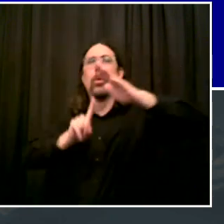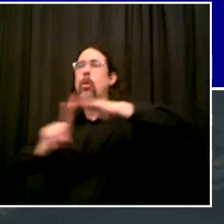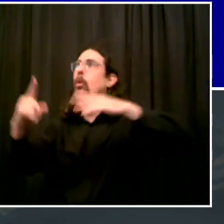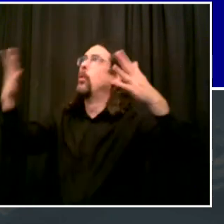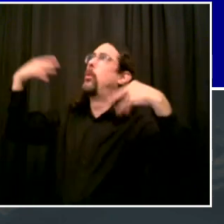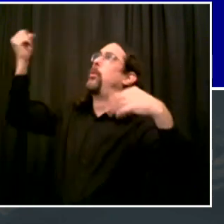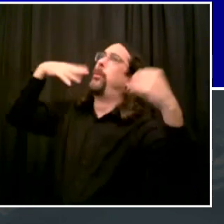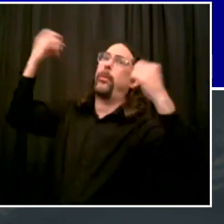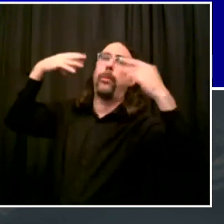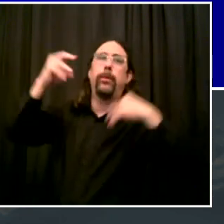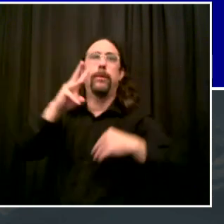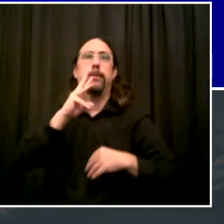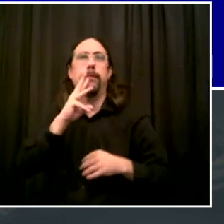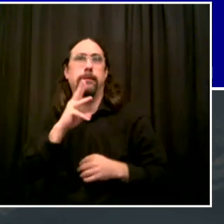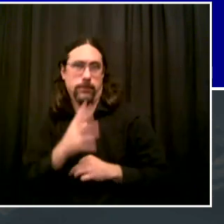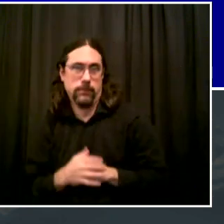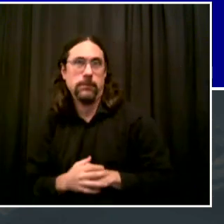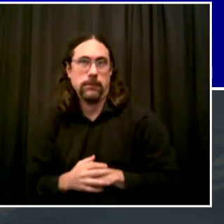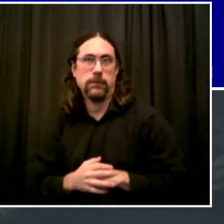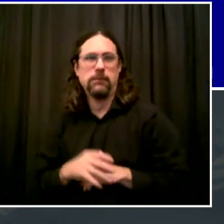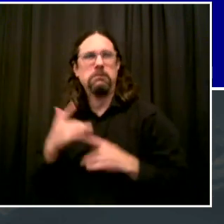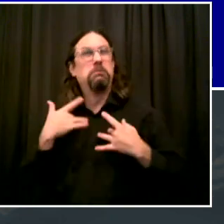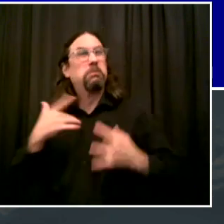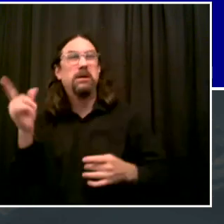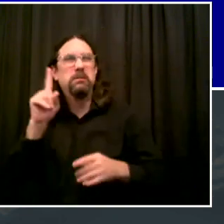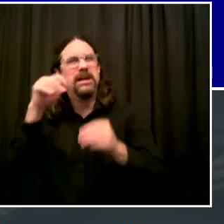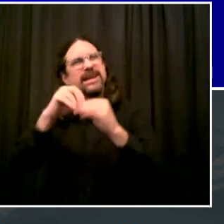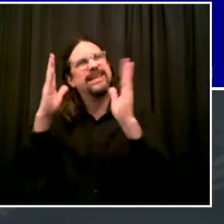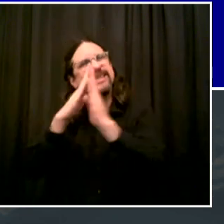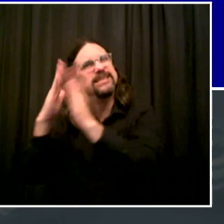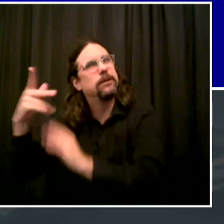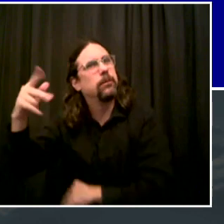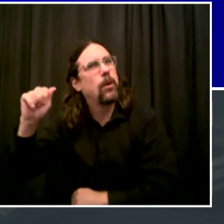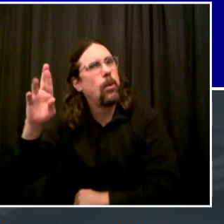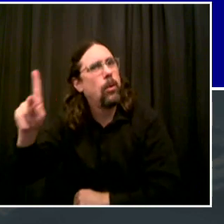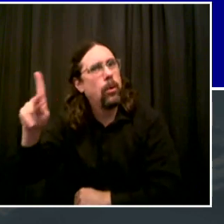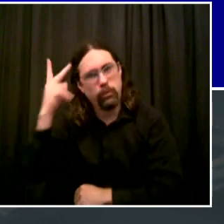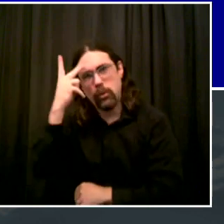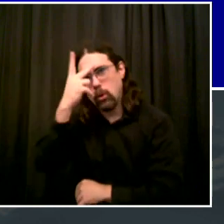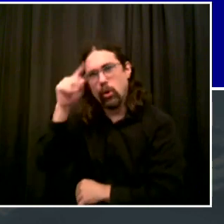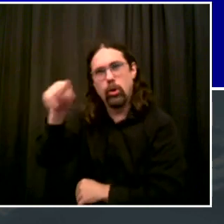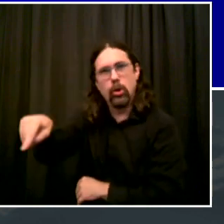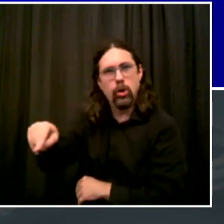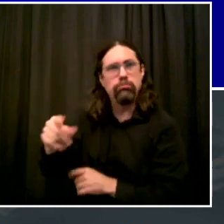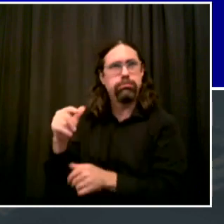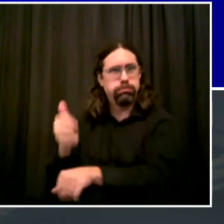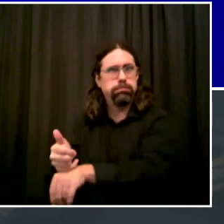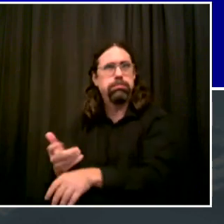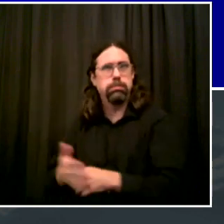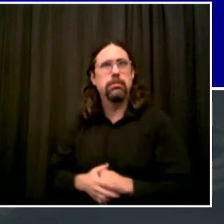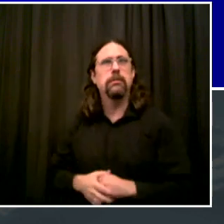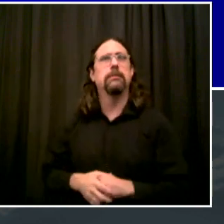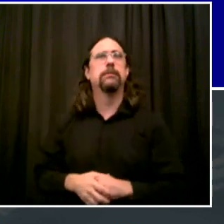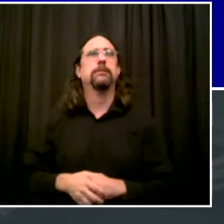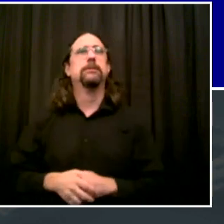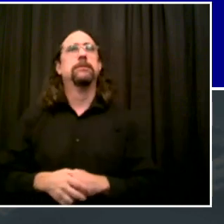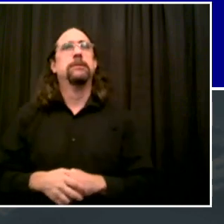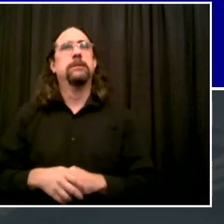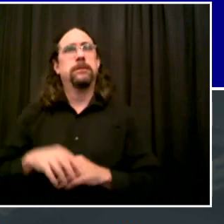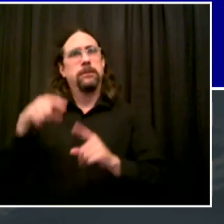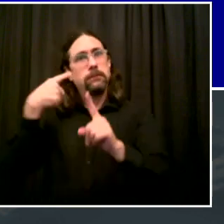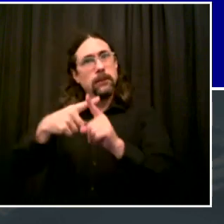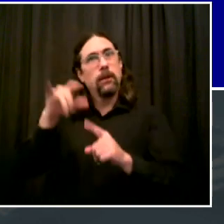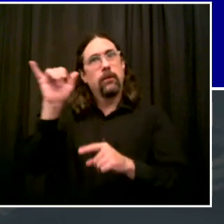The city also recently unveiled the first set of cool streets for this summer, announcing expanded cooling options on existing open streets in the